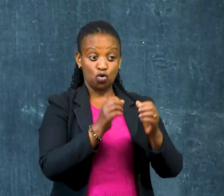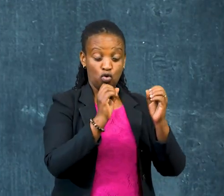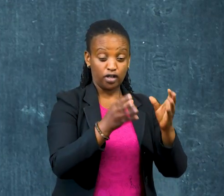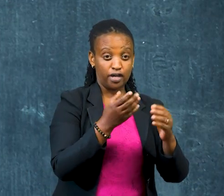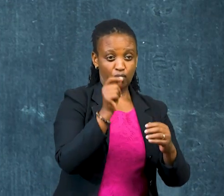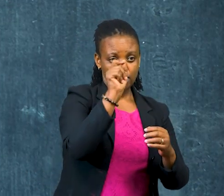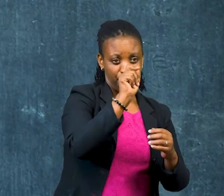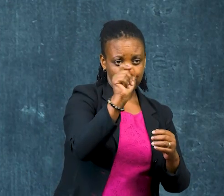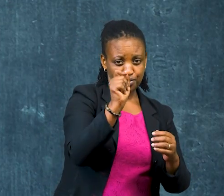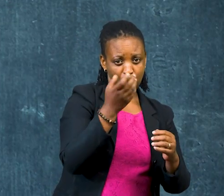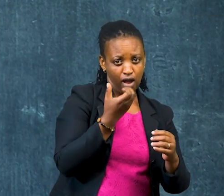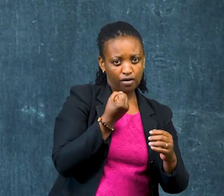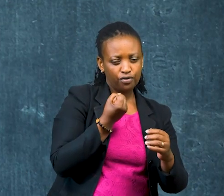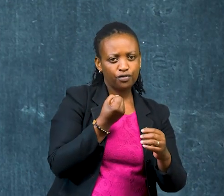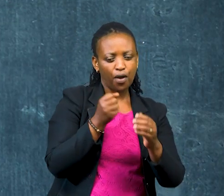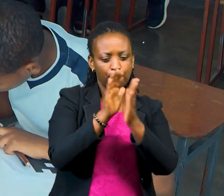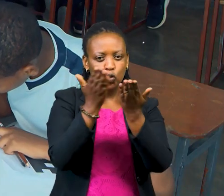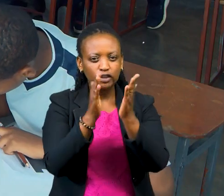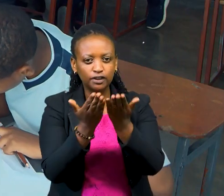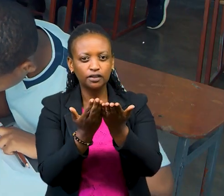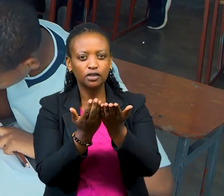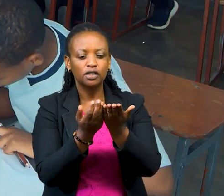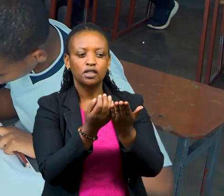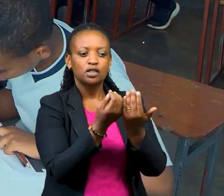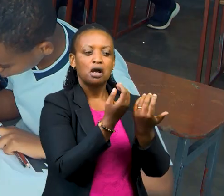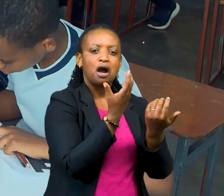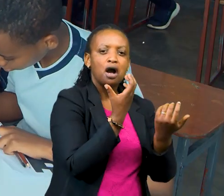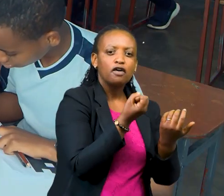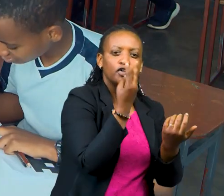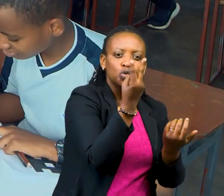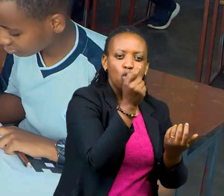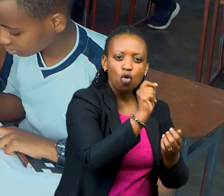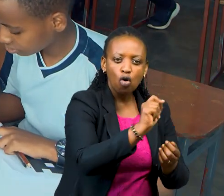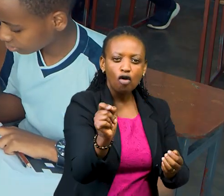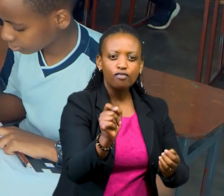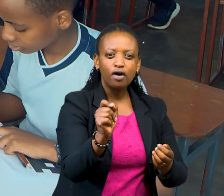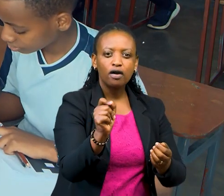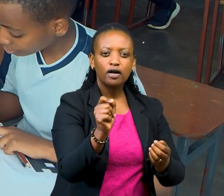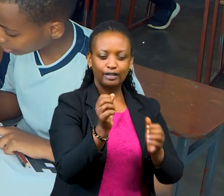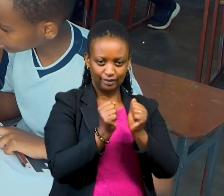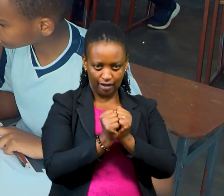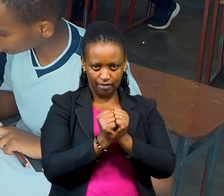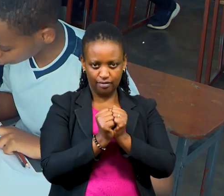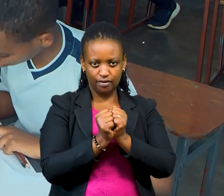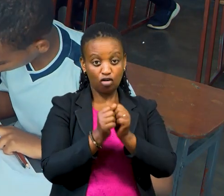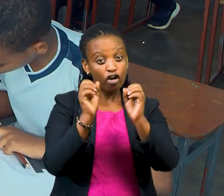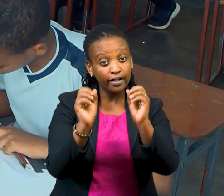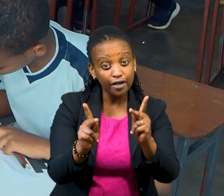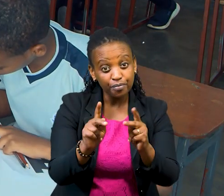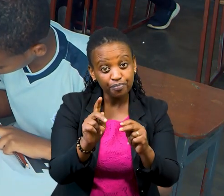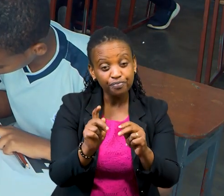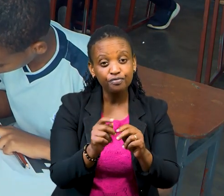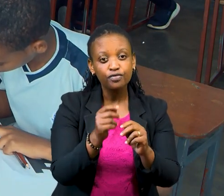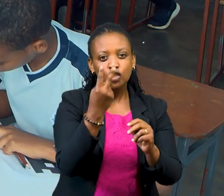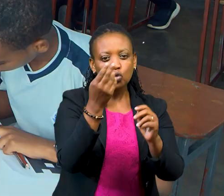10. So the fraction of books is 2 over